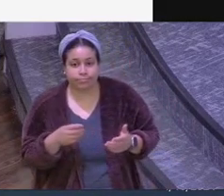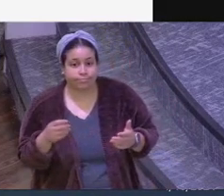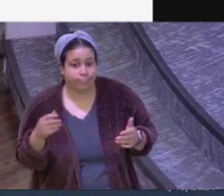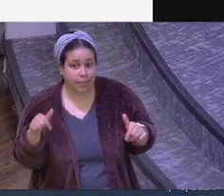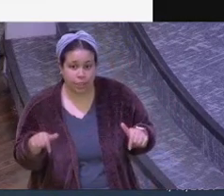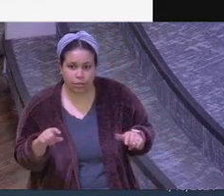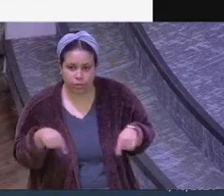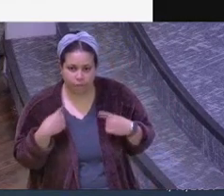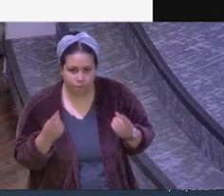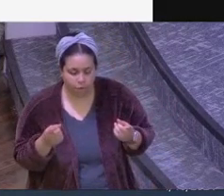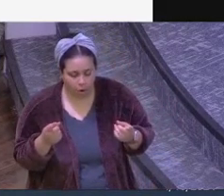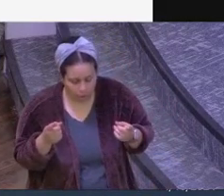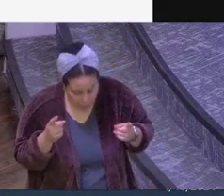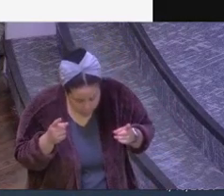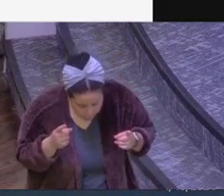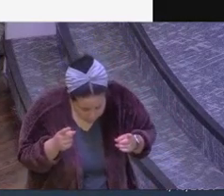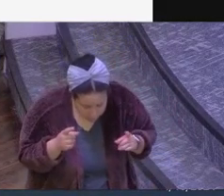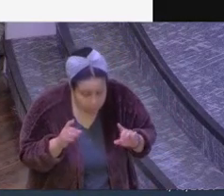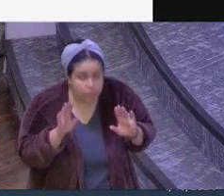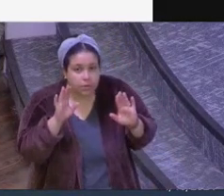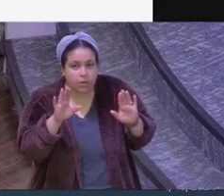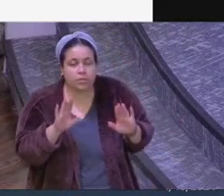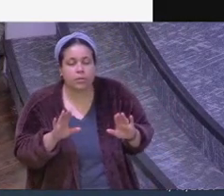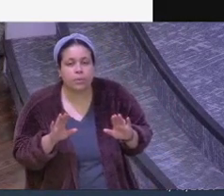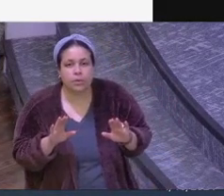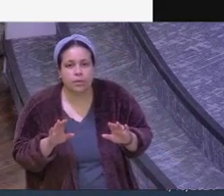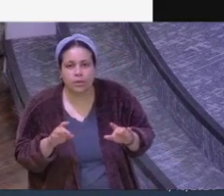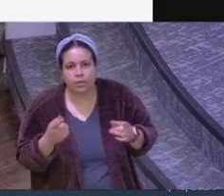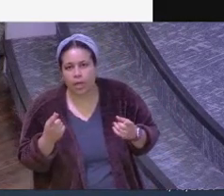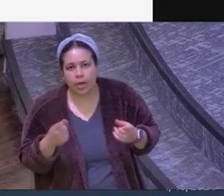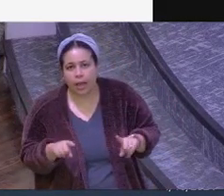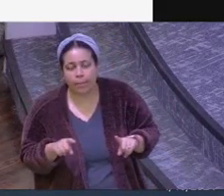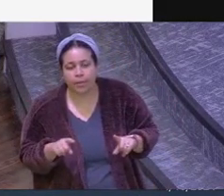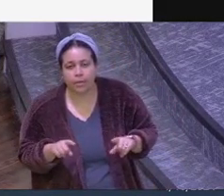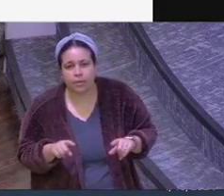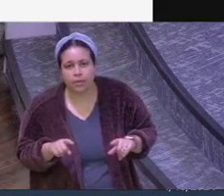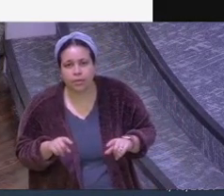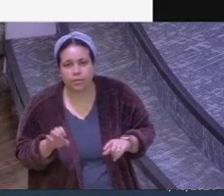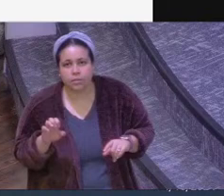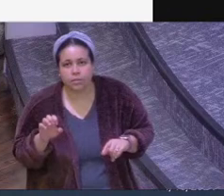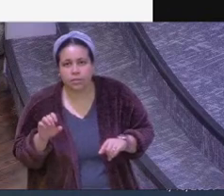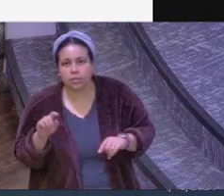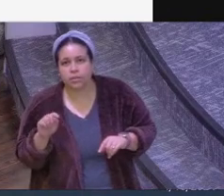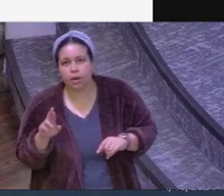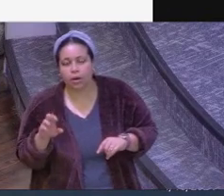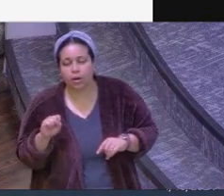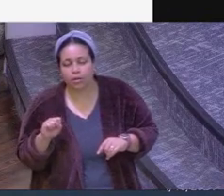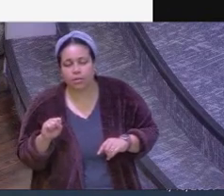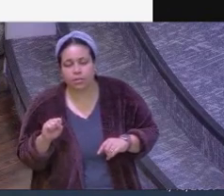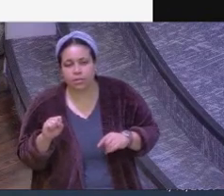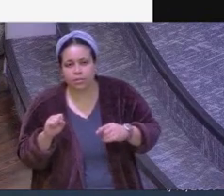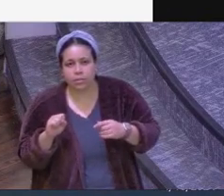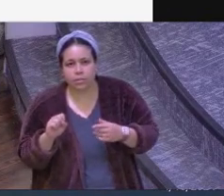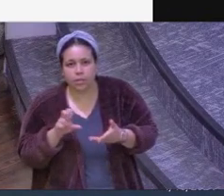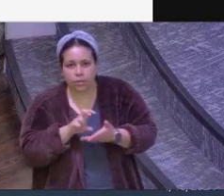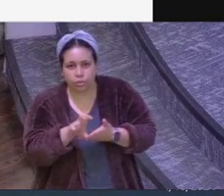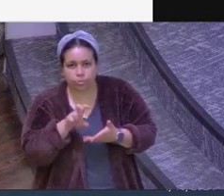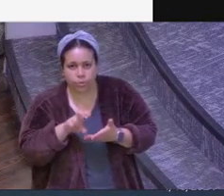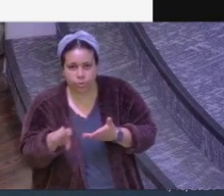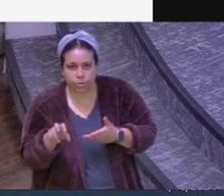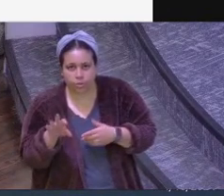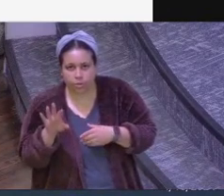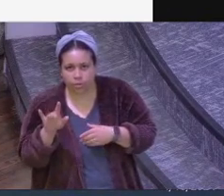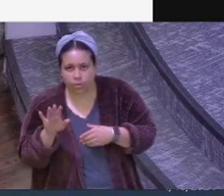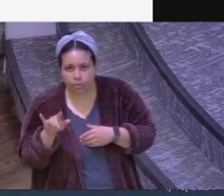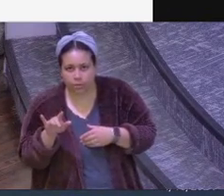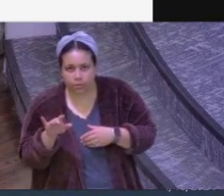at the state level. I don't foresee that happening anytime soon. Again, the TRS employer contribution, we talked about that, the $2,500